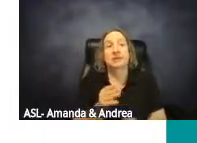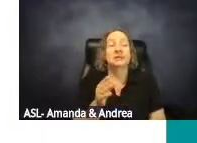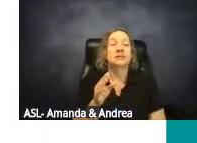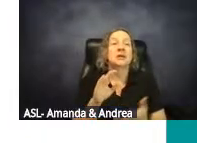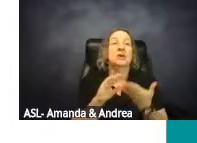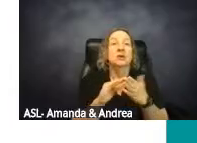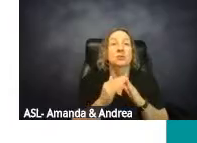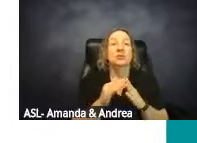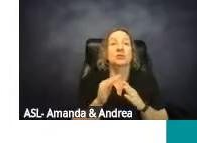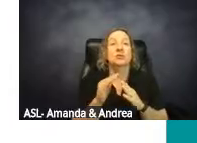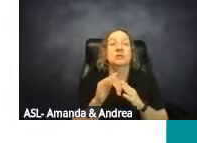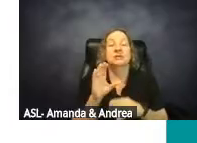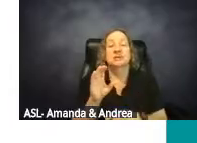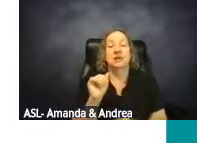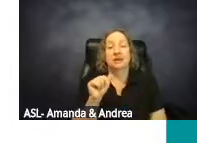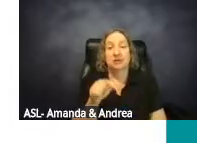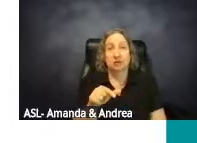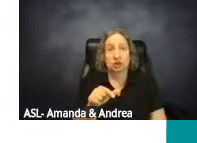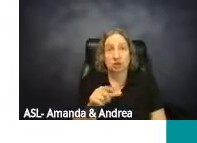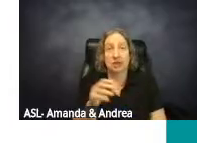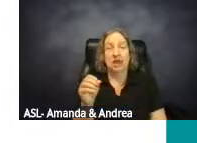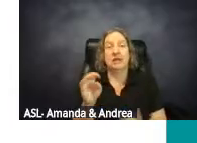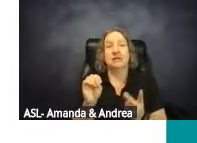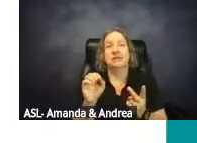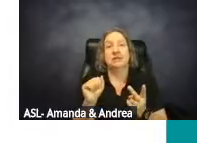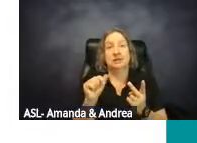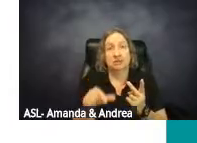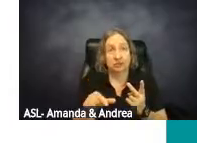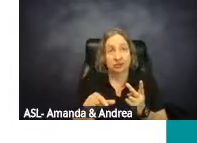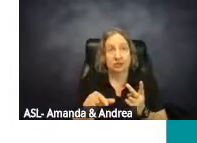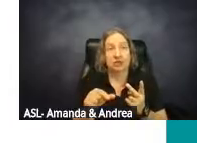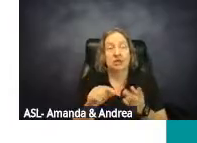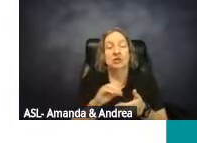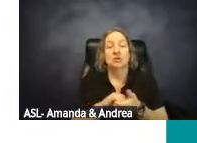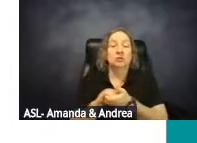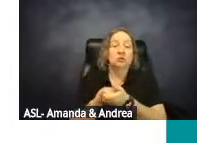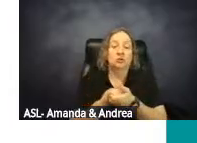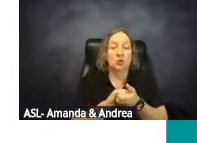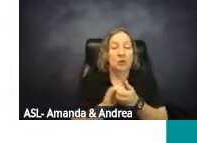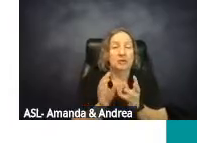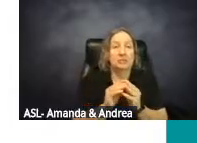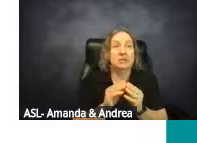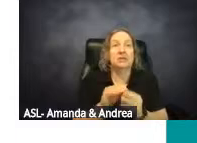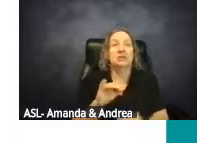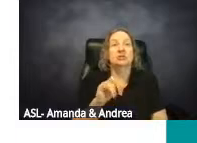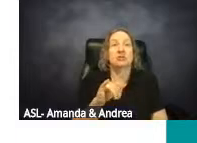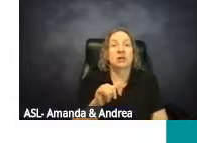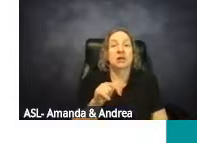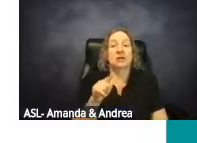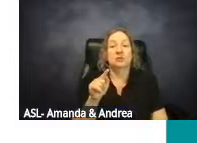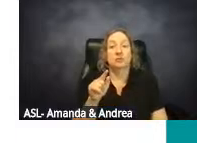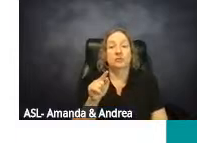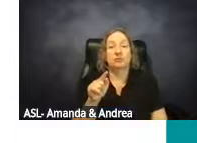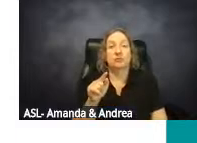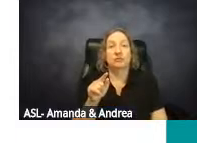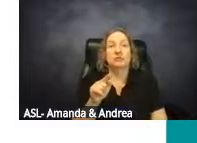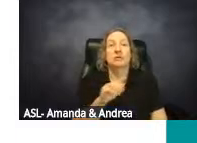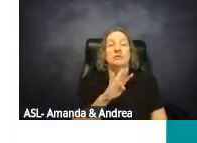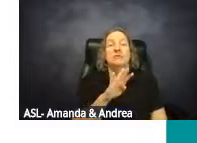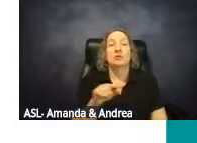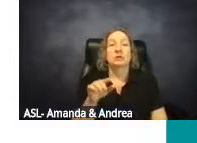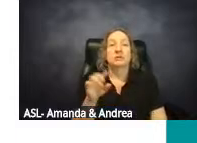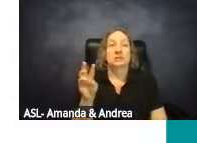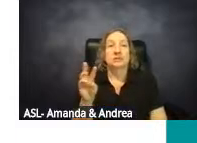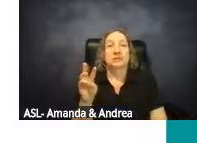Community Advisory Group and EAG joint meeting, July 21st from 4 to